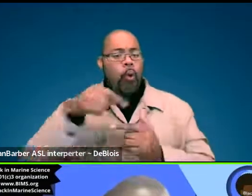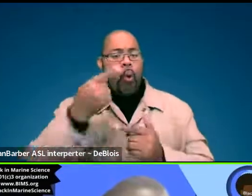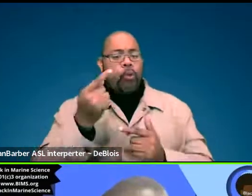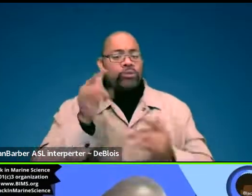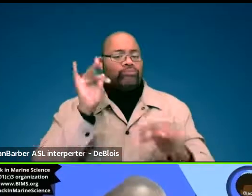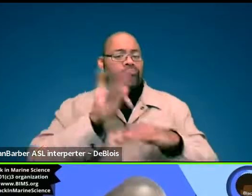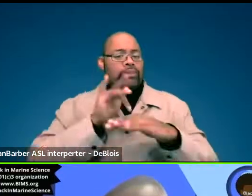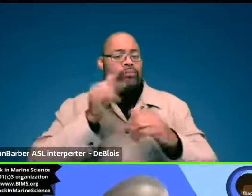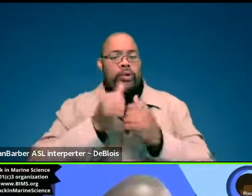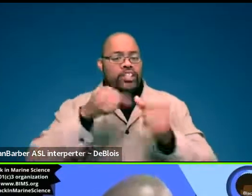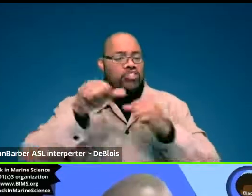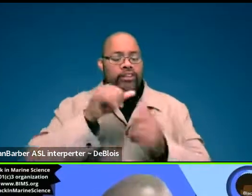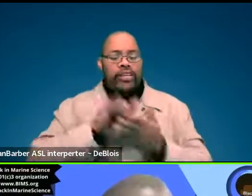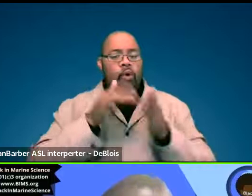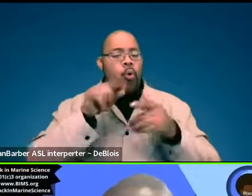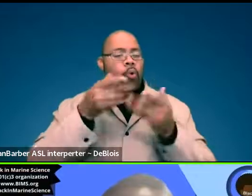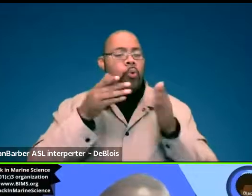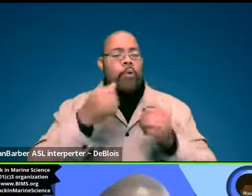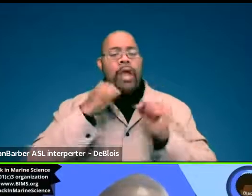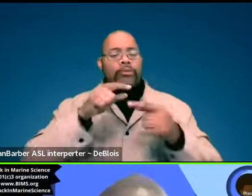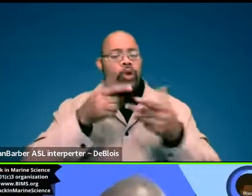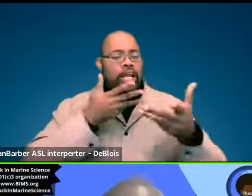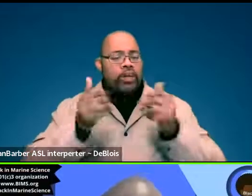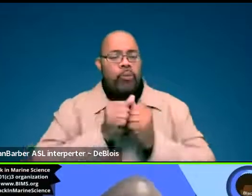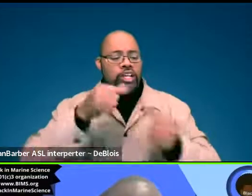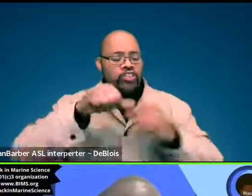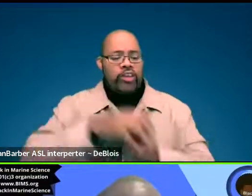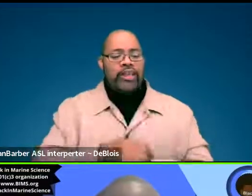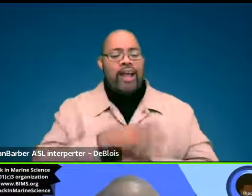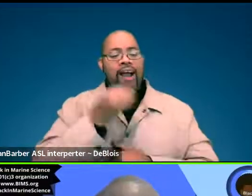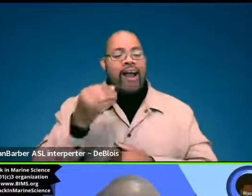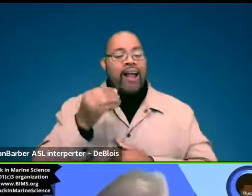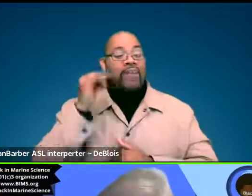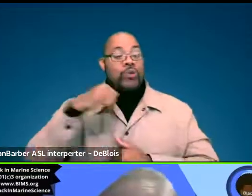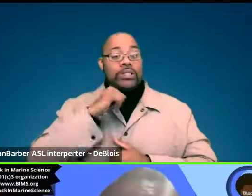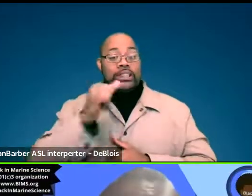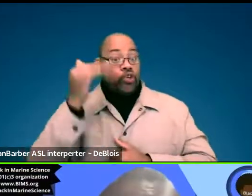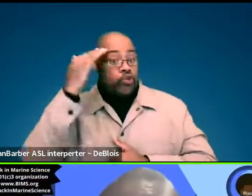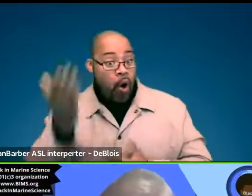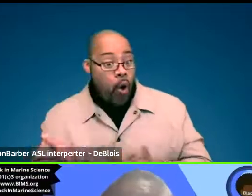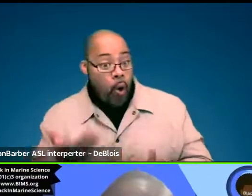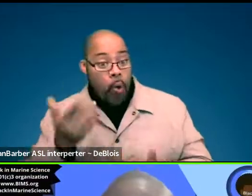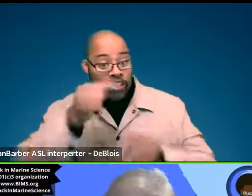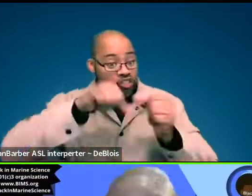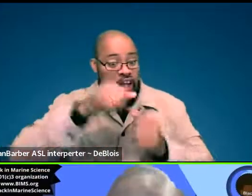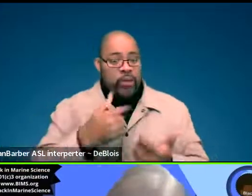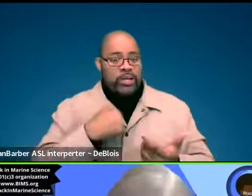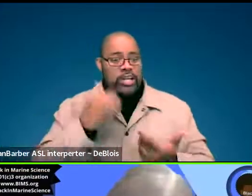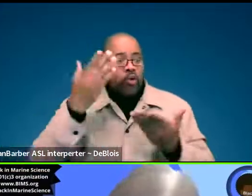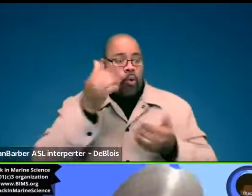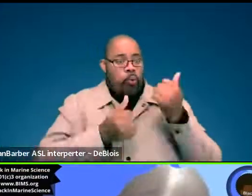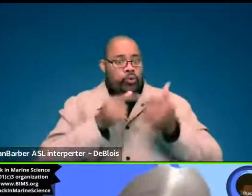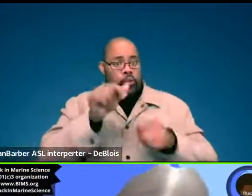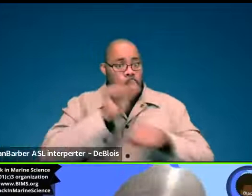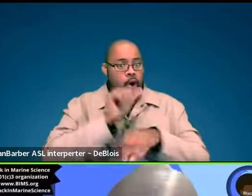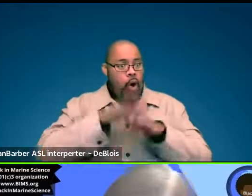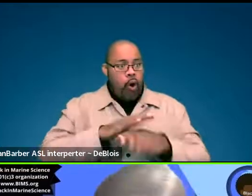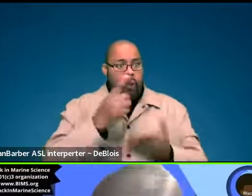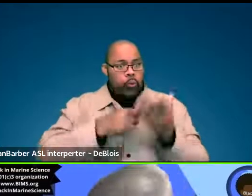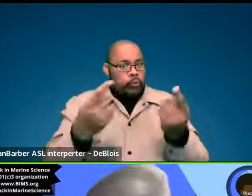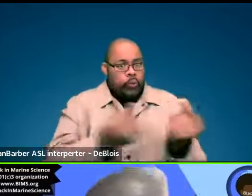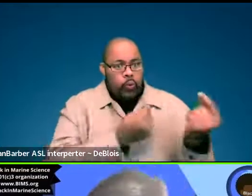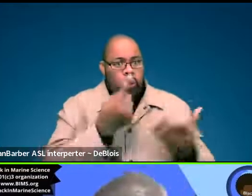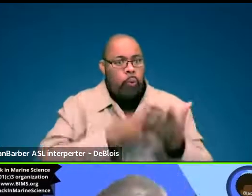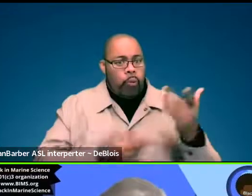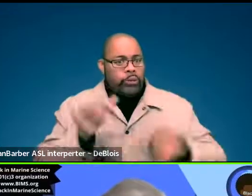we had with each other. That's the only way we were able to engage with each other. And if we didn't know one another, right, we didn't know what you were working on, what you were doing, or